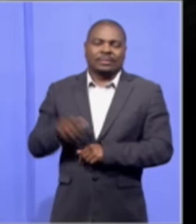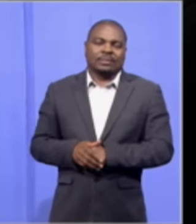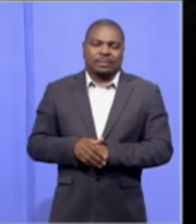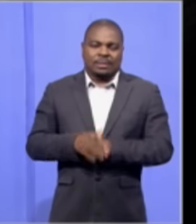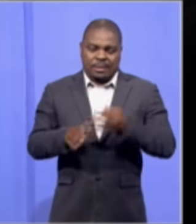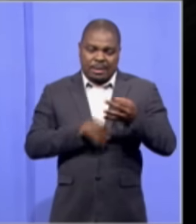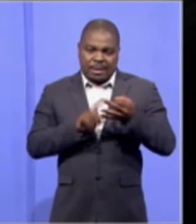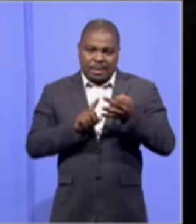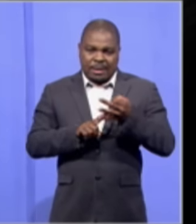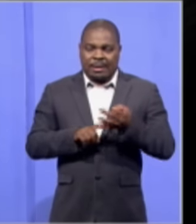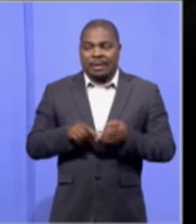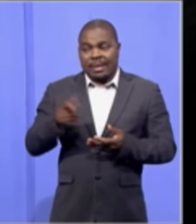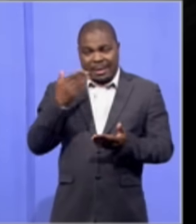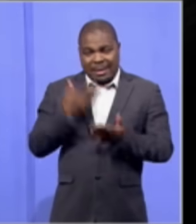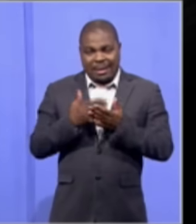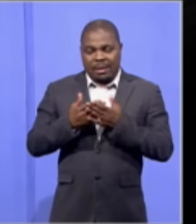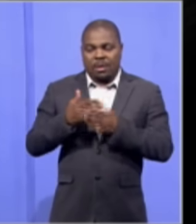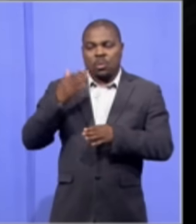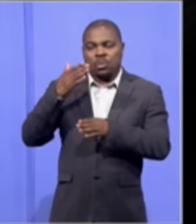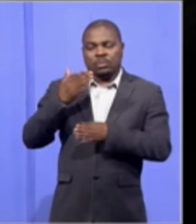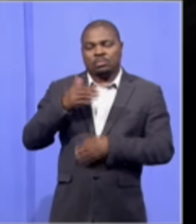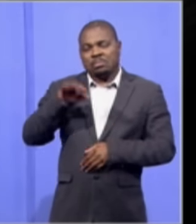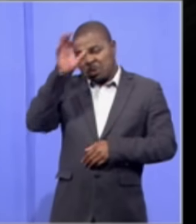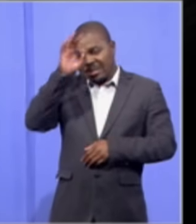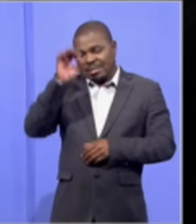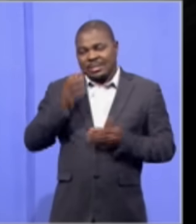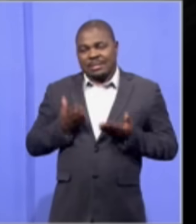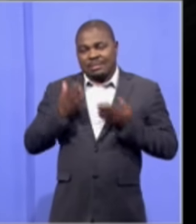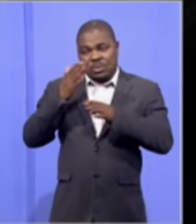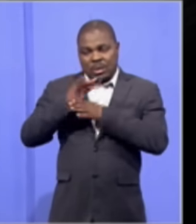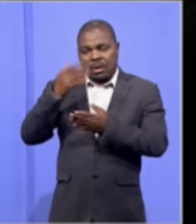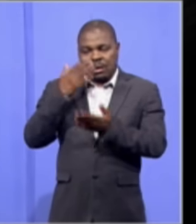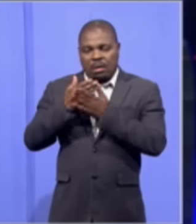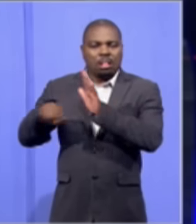the impact of destabilizing the work of the South African Police Service.